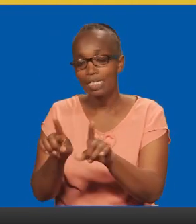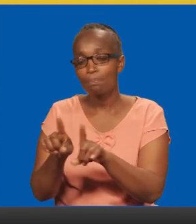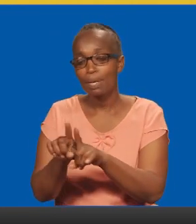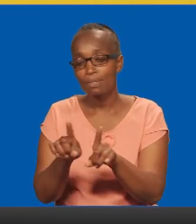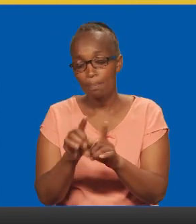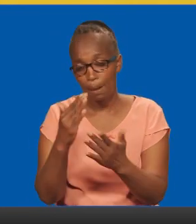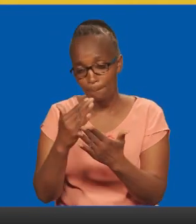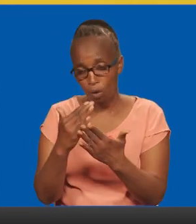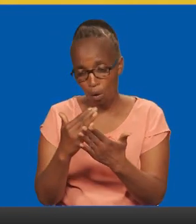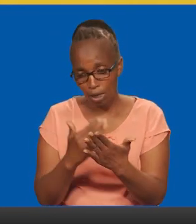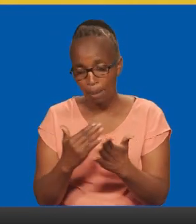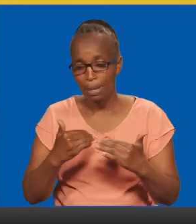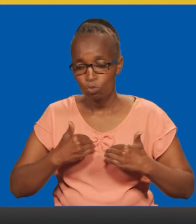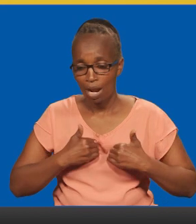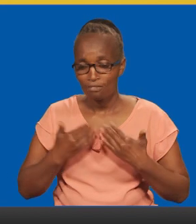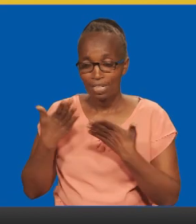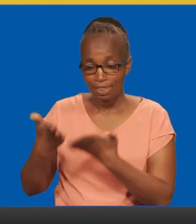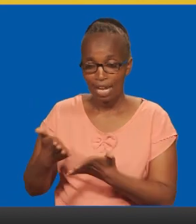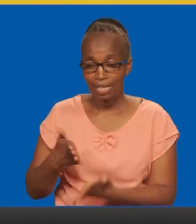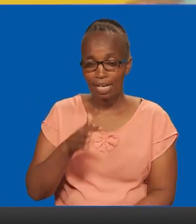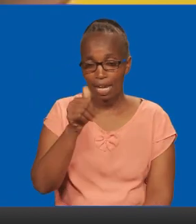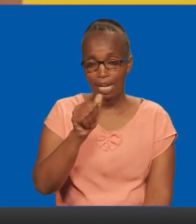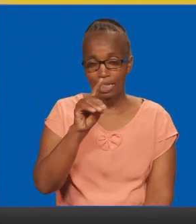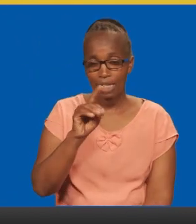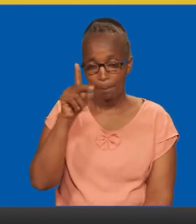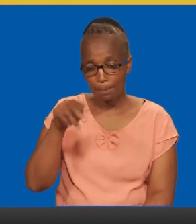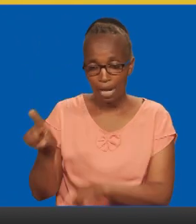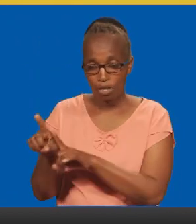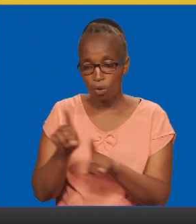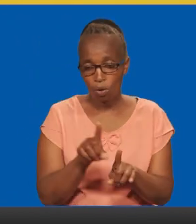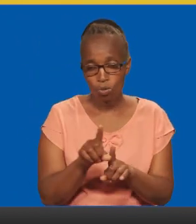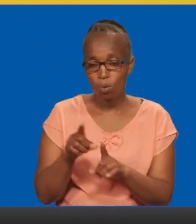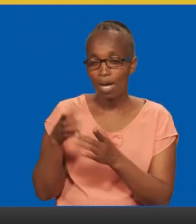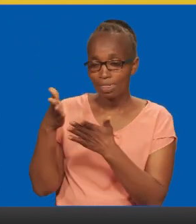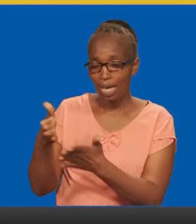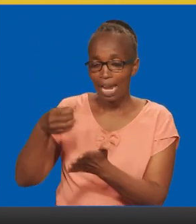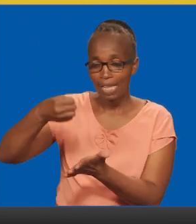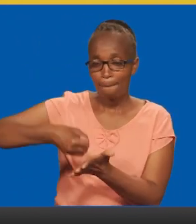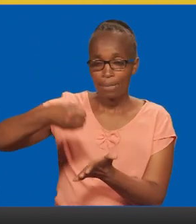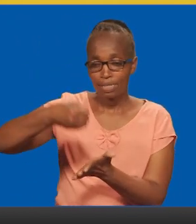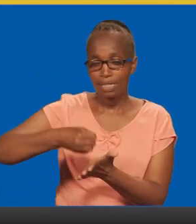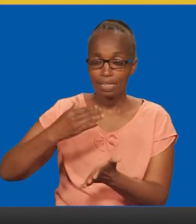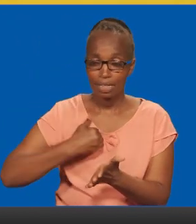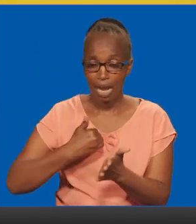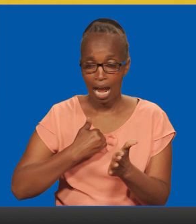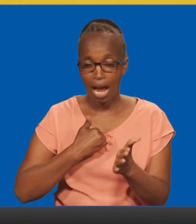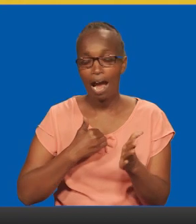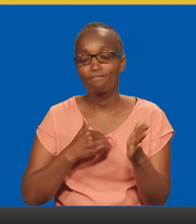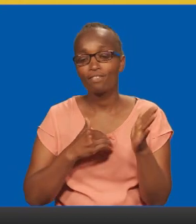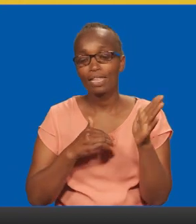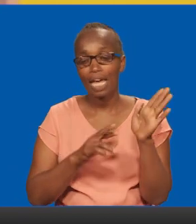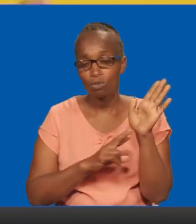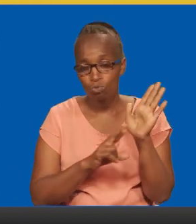initiative like this, and it has captured it in its ADP, and has captured it in its budget, and